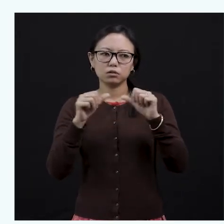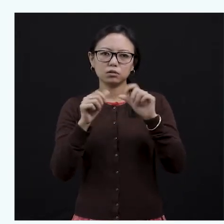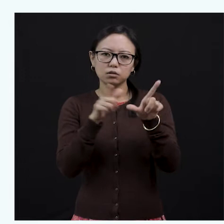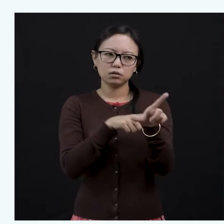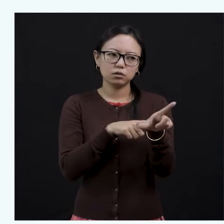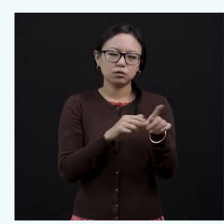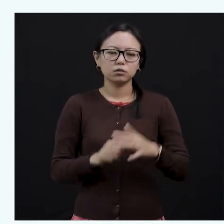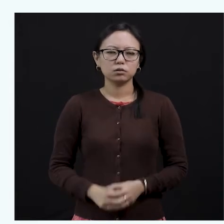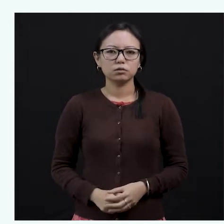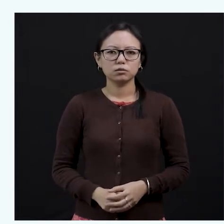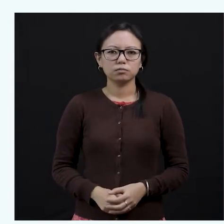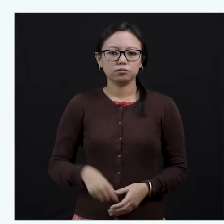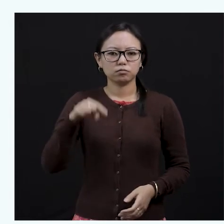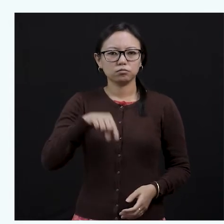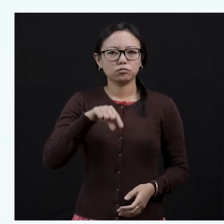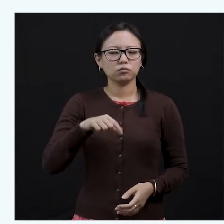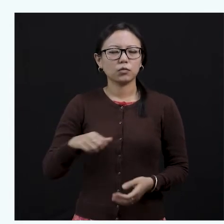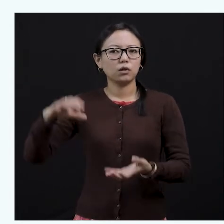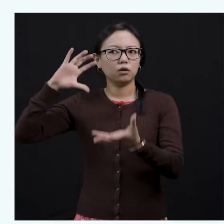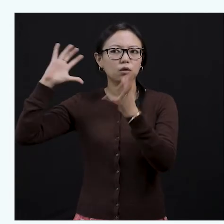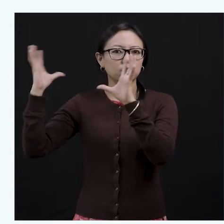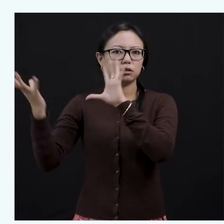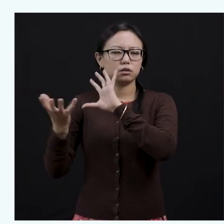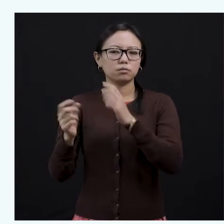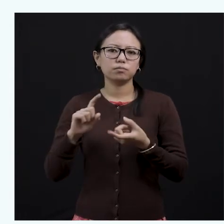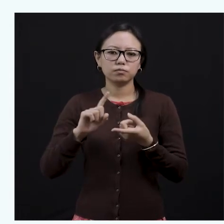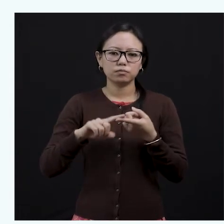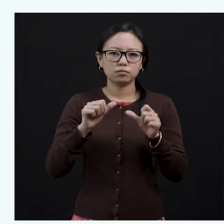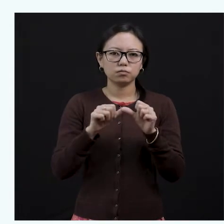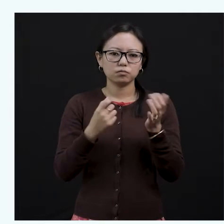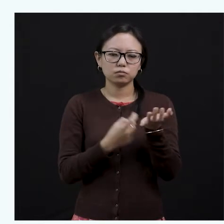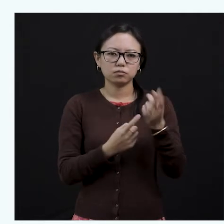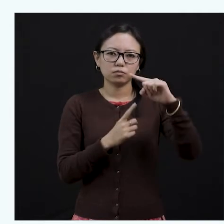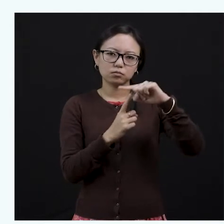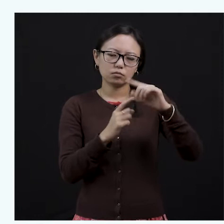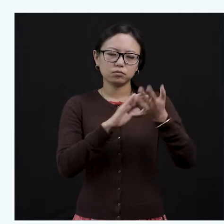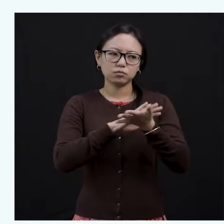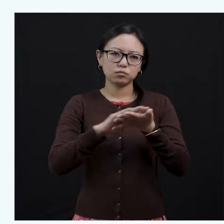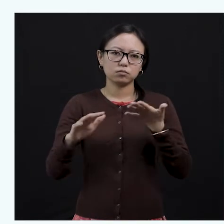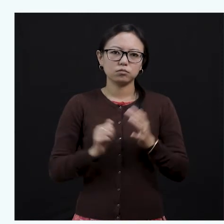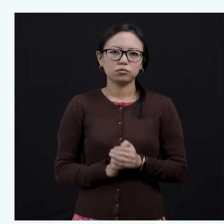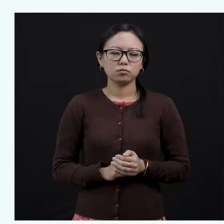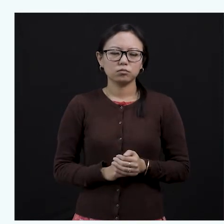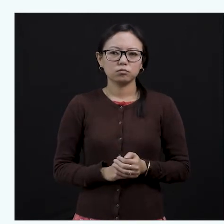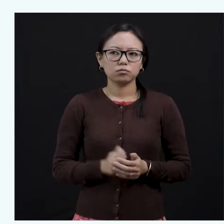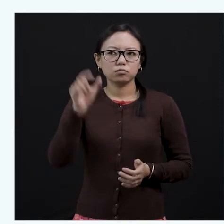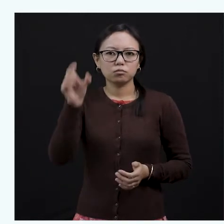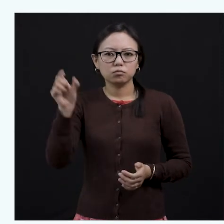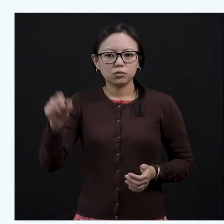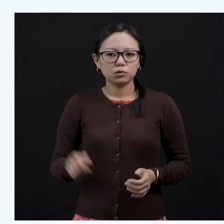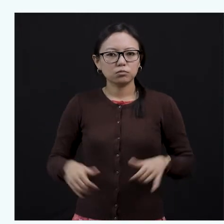Now coming to Earth. So out of the 8 planets, we have Earth where the human beings